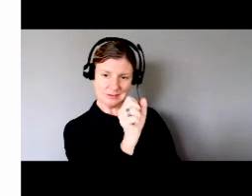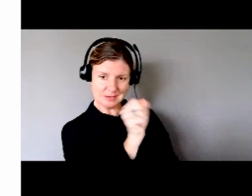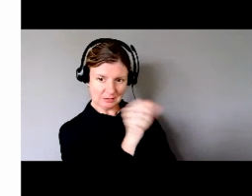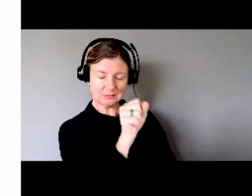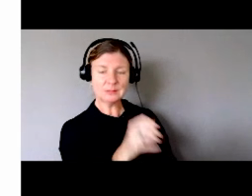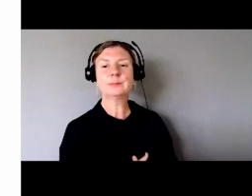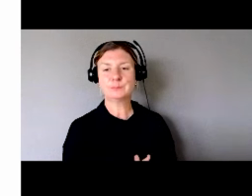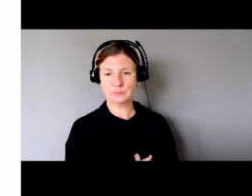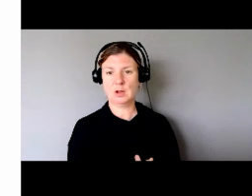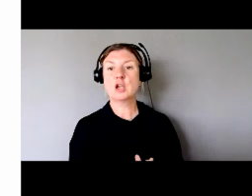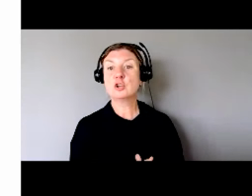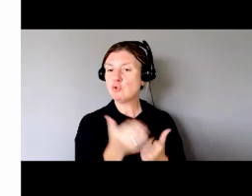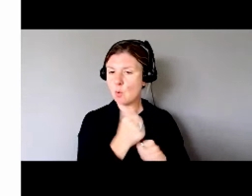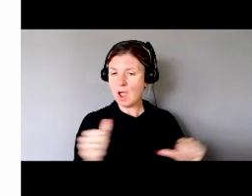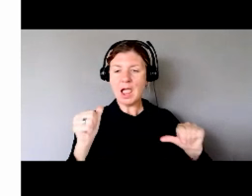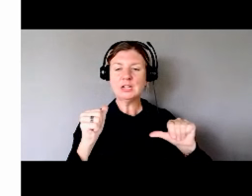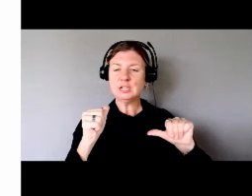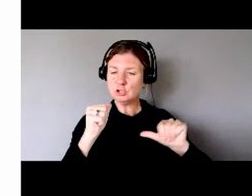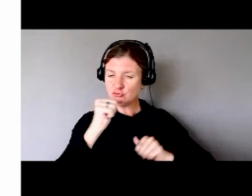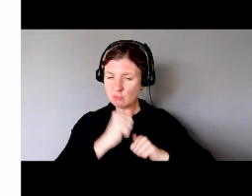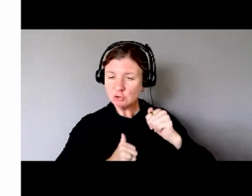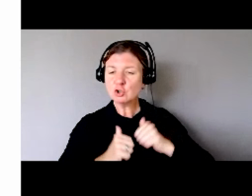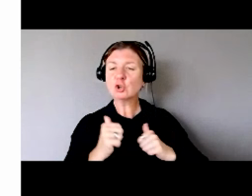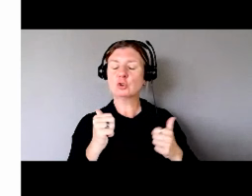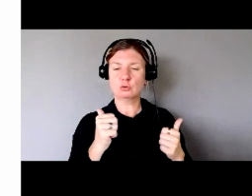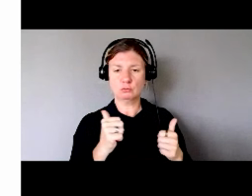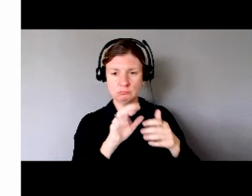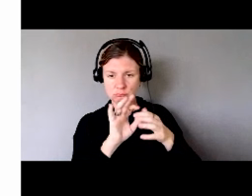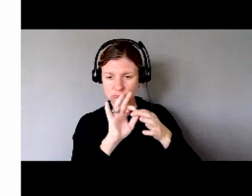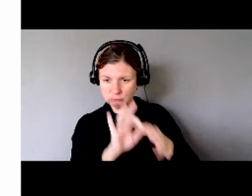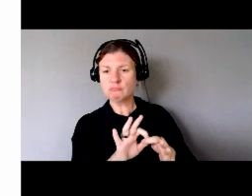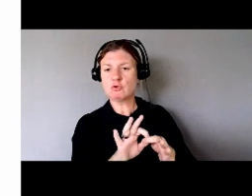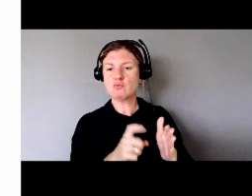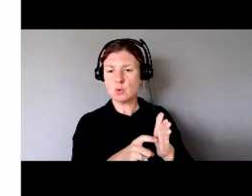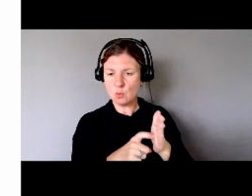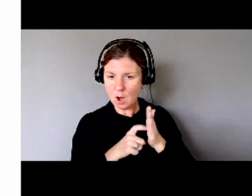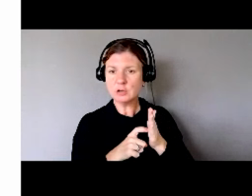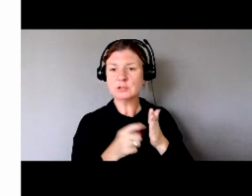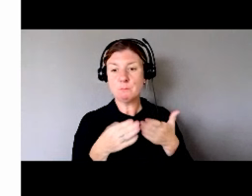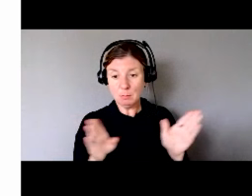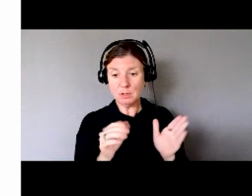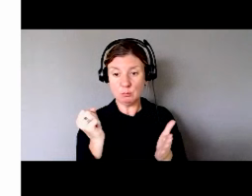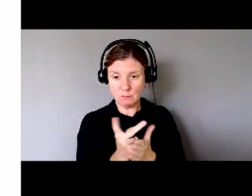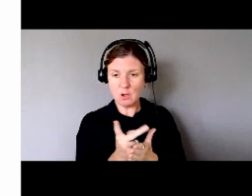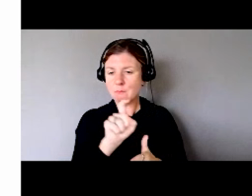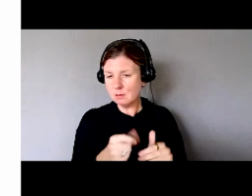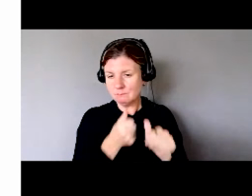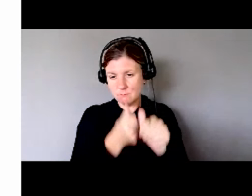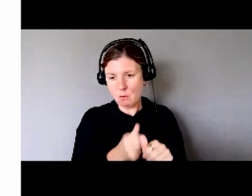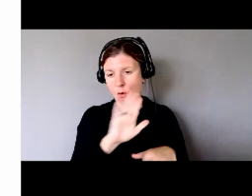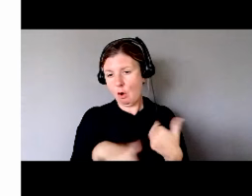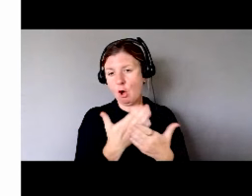Structures require engineering approval and must comply with all current building codes. We